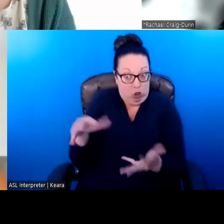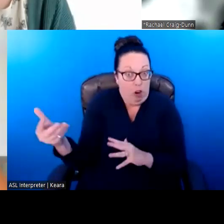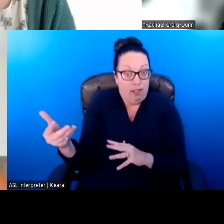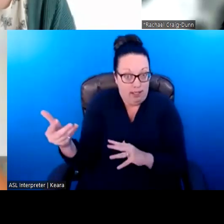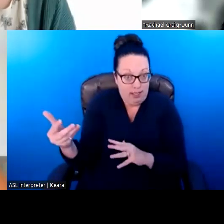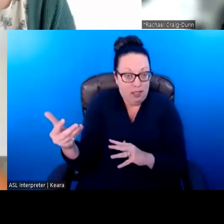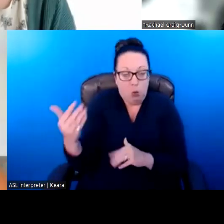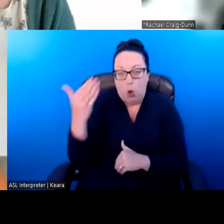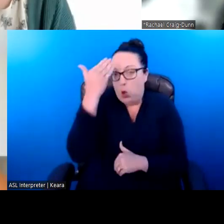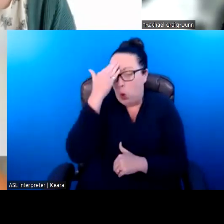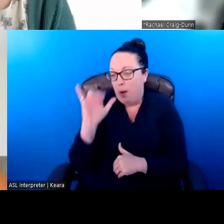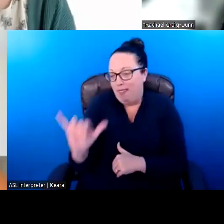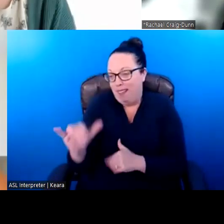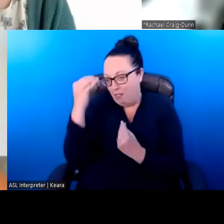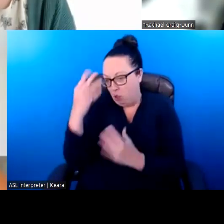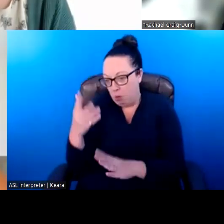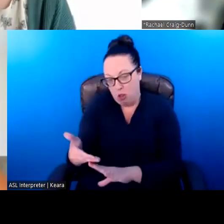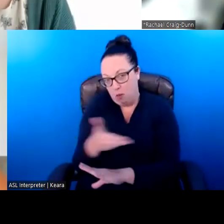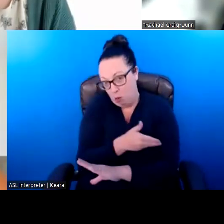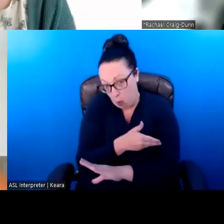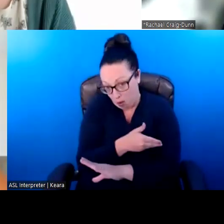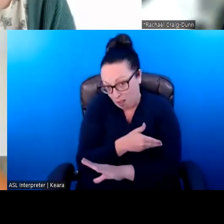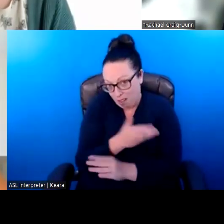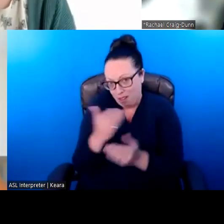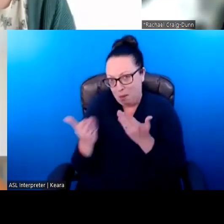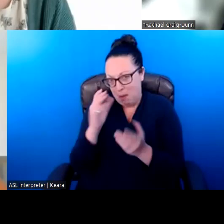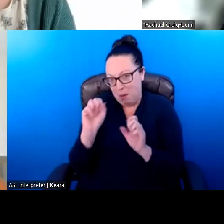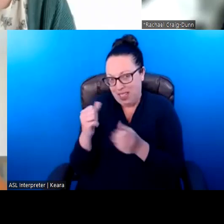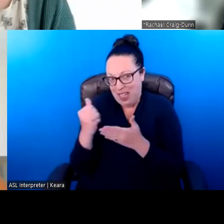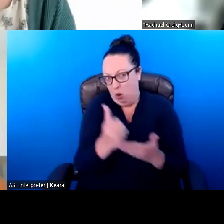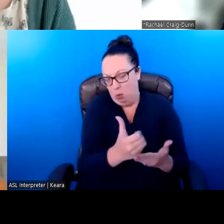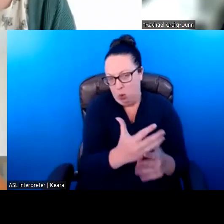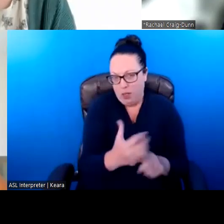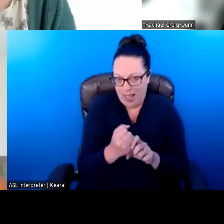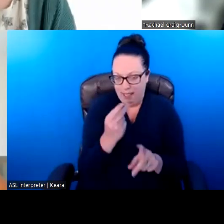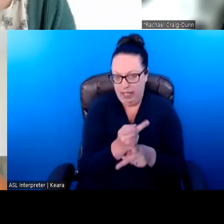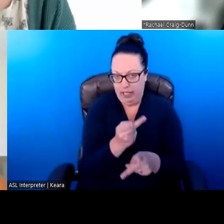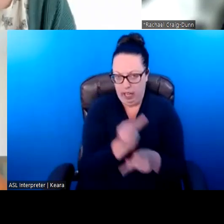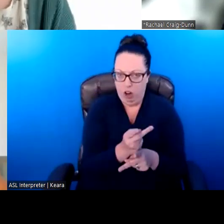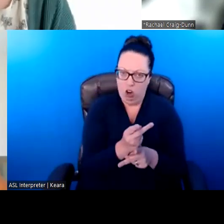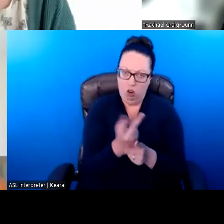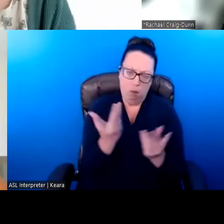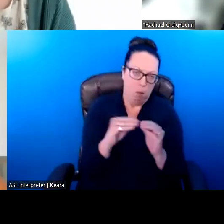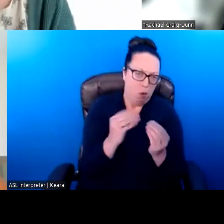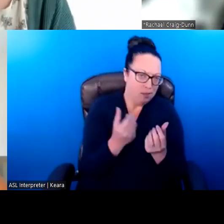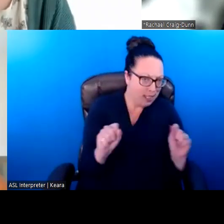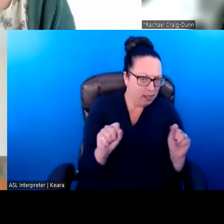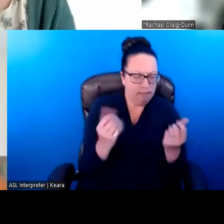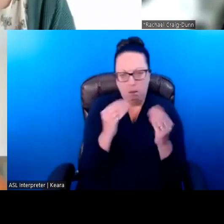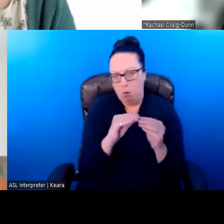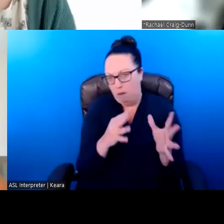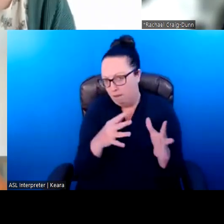where knowing that information in detail might help you get them care safer, quicker,